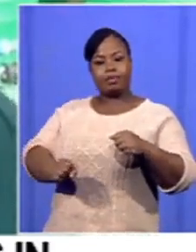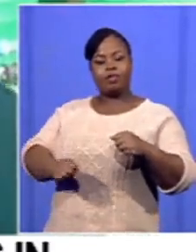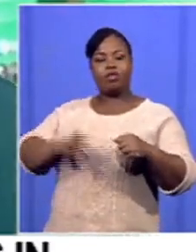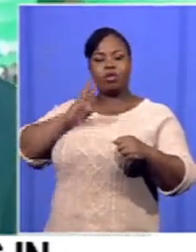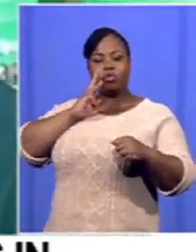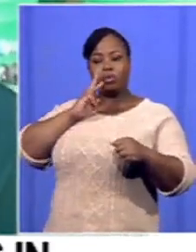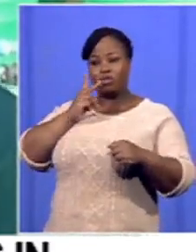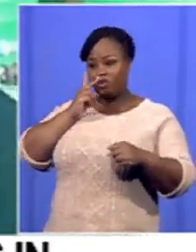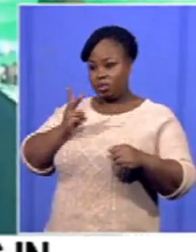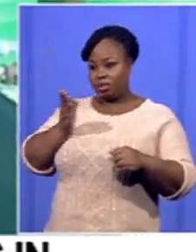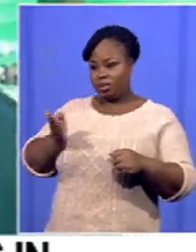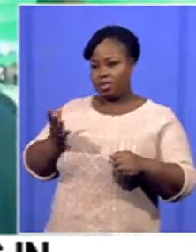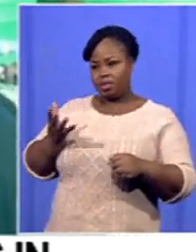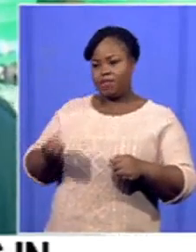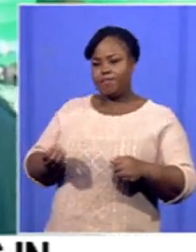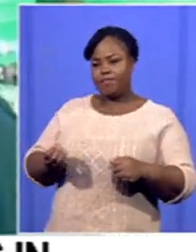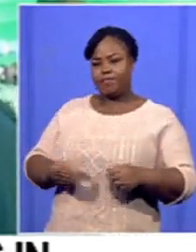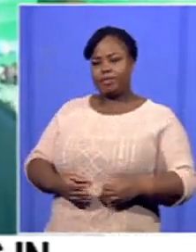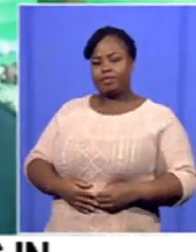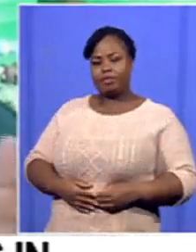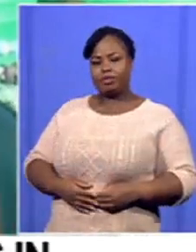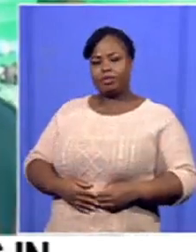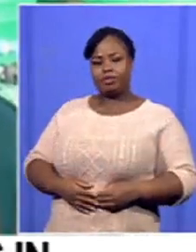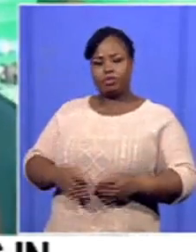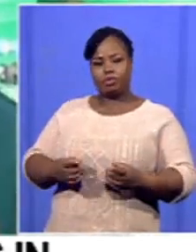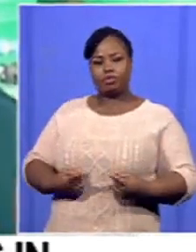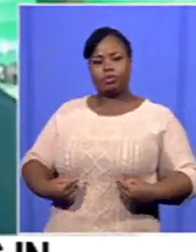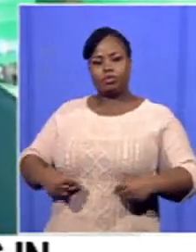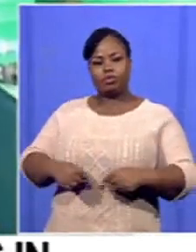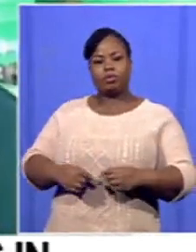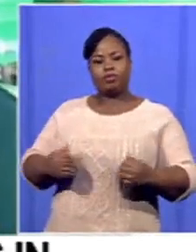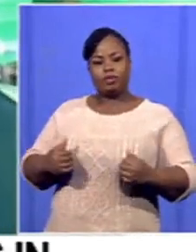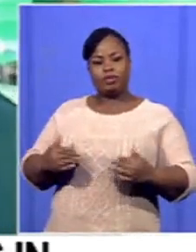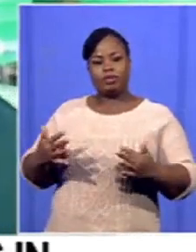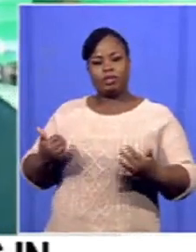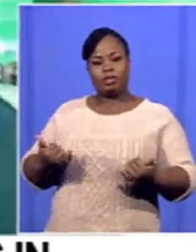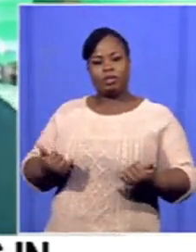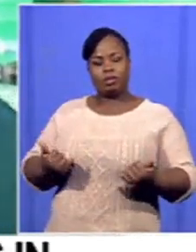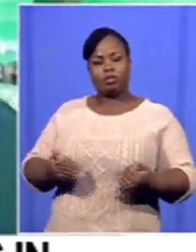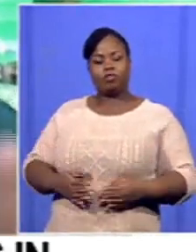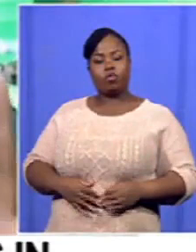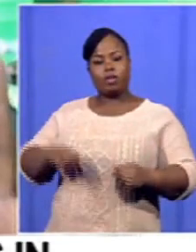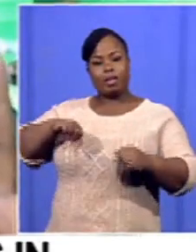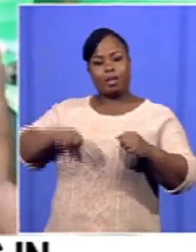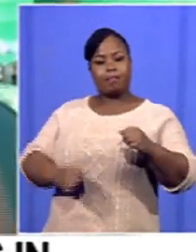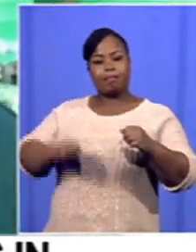busy here at Flambing School. We have started to install the pumps for